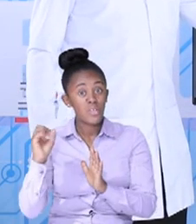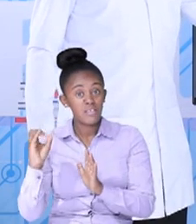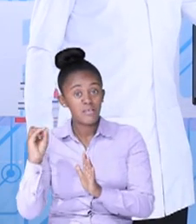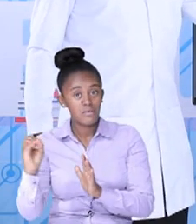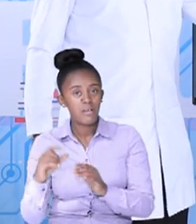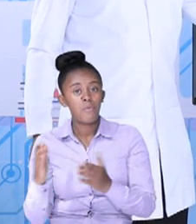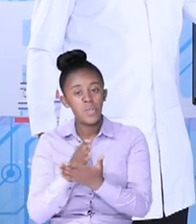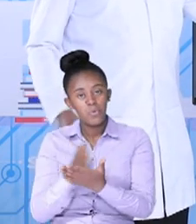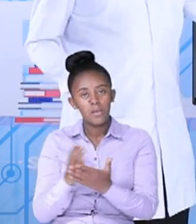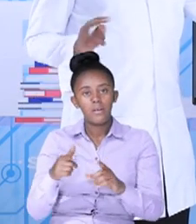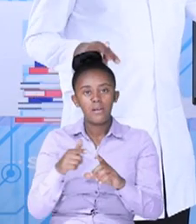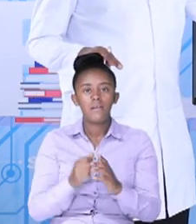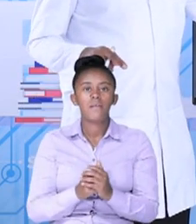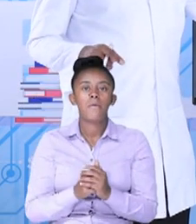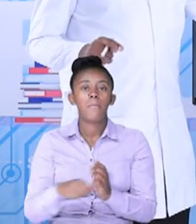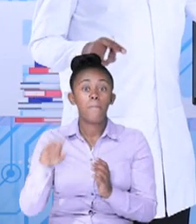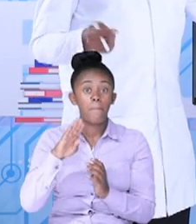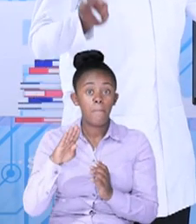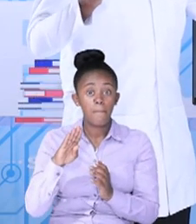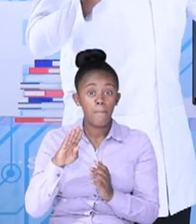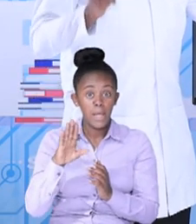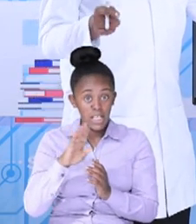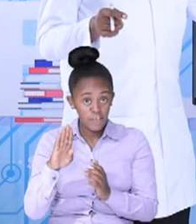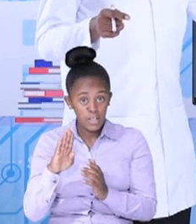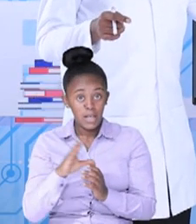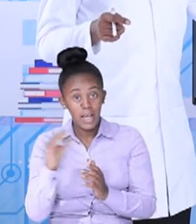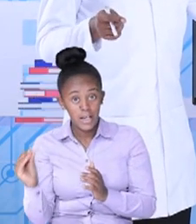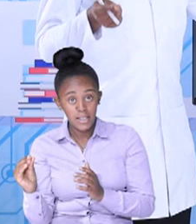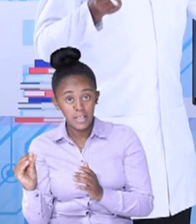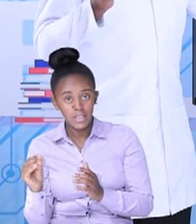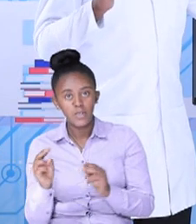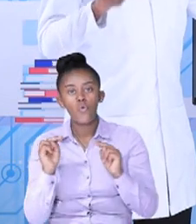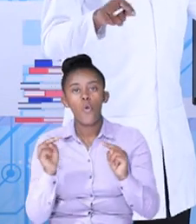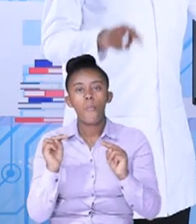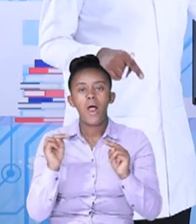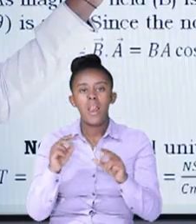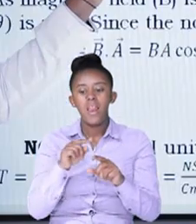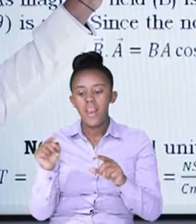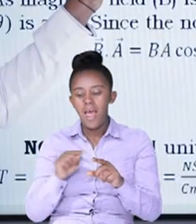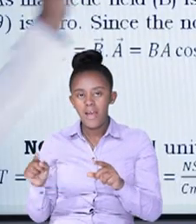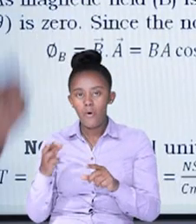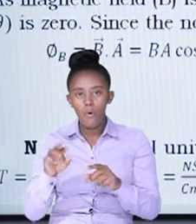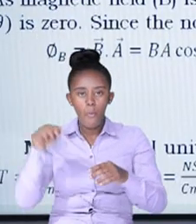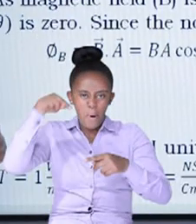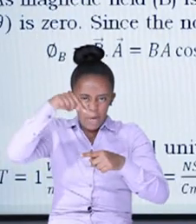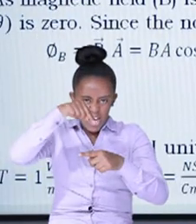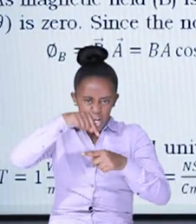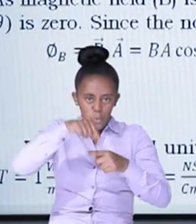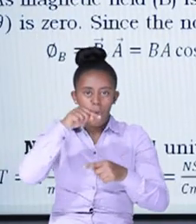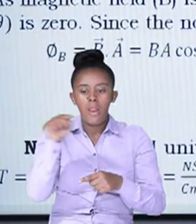magnetic field and not the area, rather the normal line or the perpendicular line to the